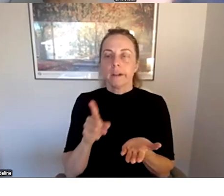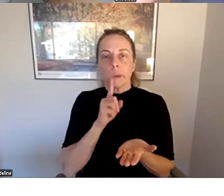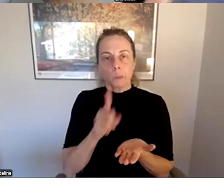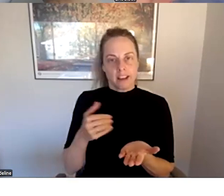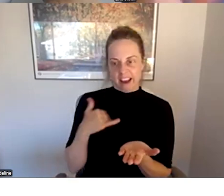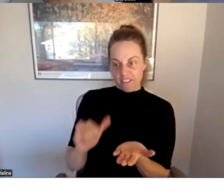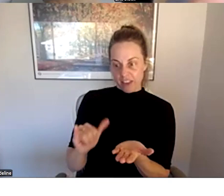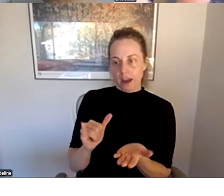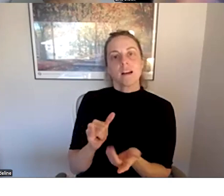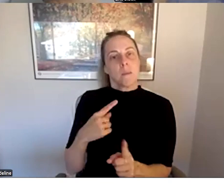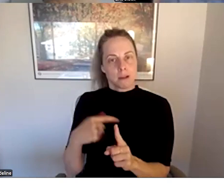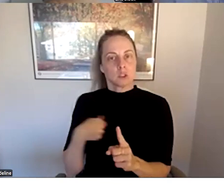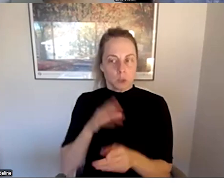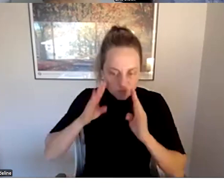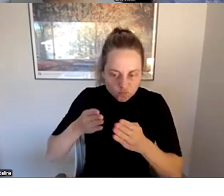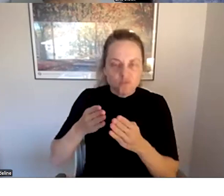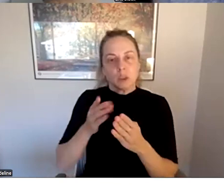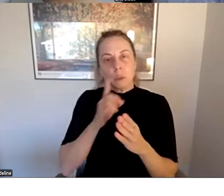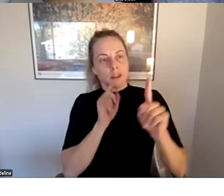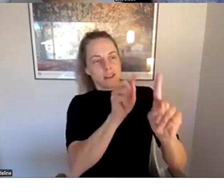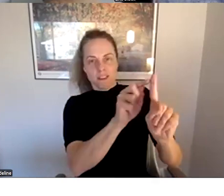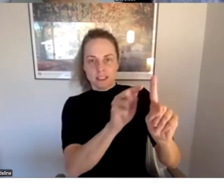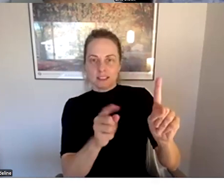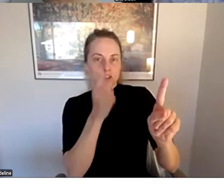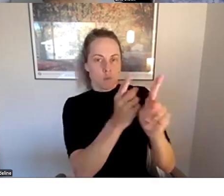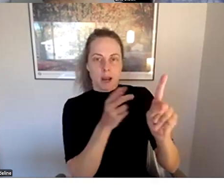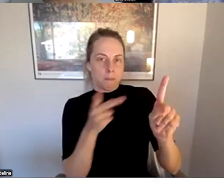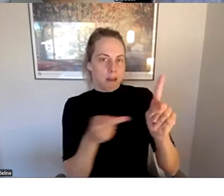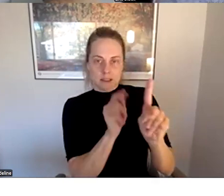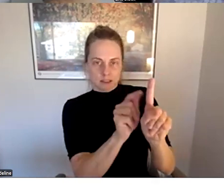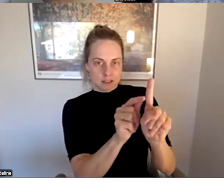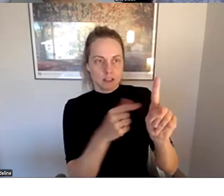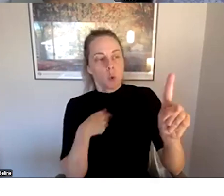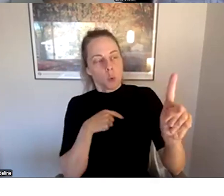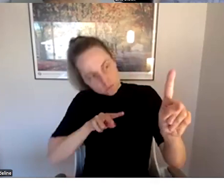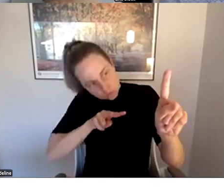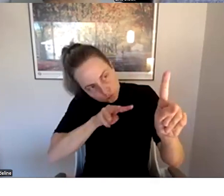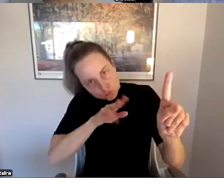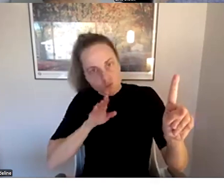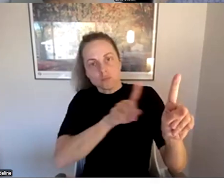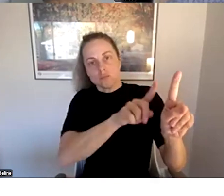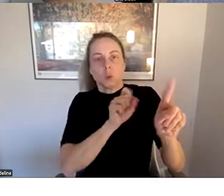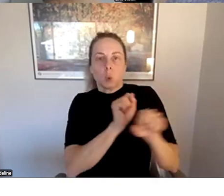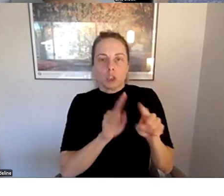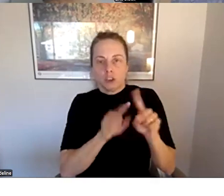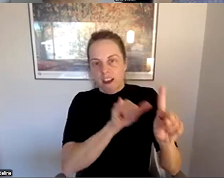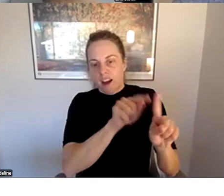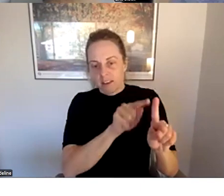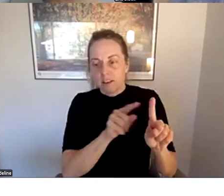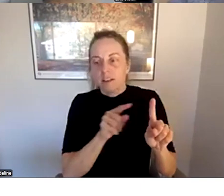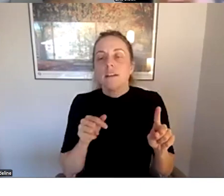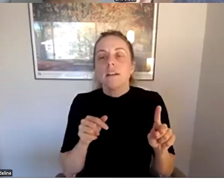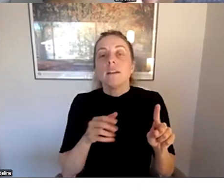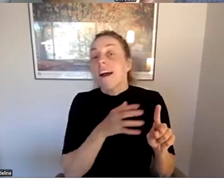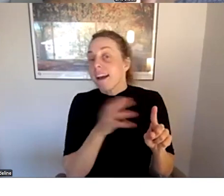the practical side, right? Our North Star is in the right direction. We walk toward it and we're able to do it. But then it comes